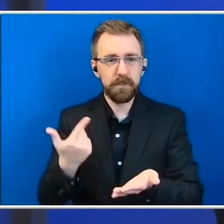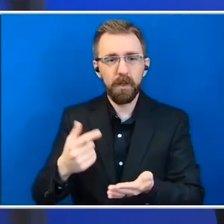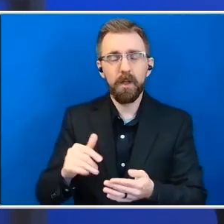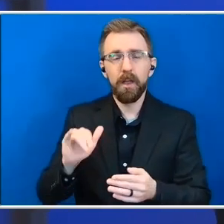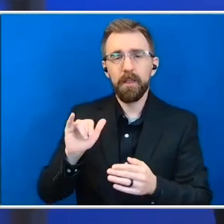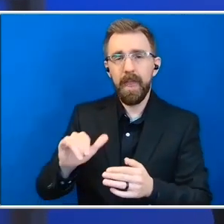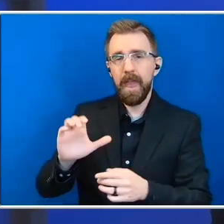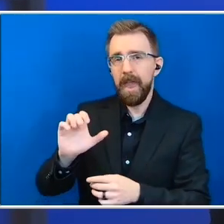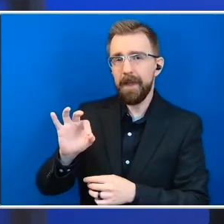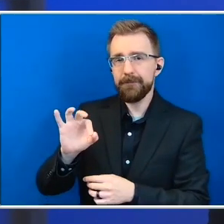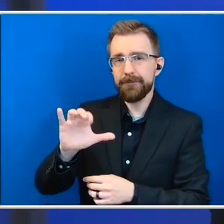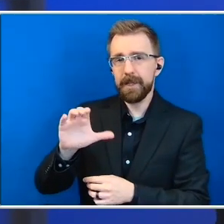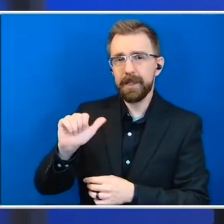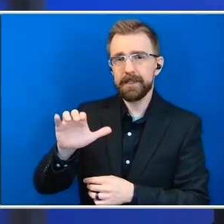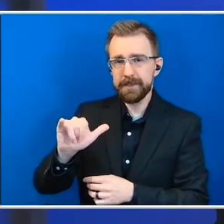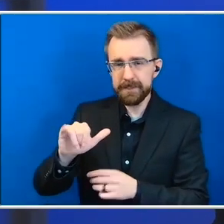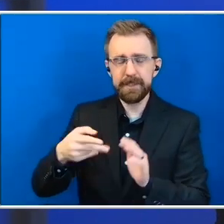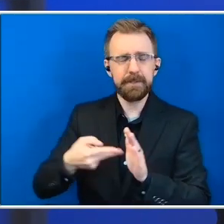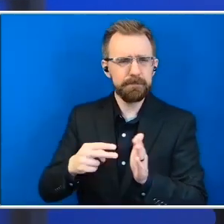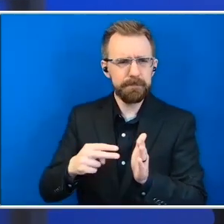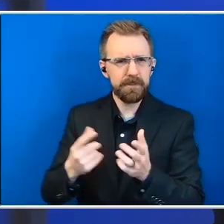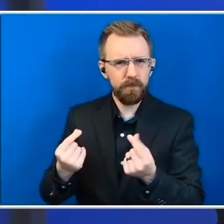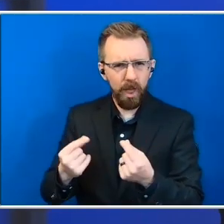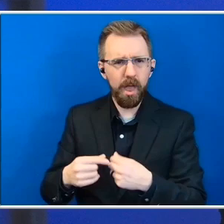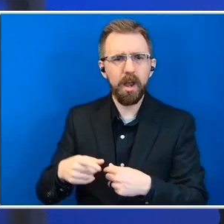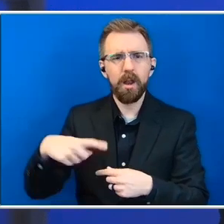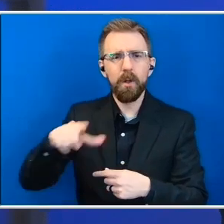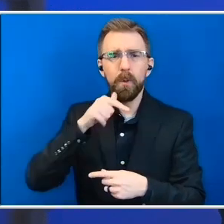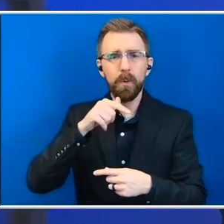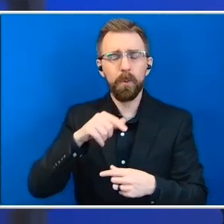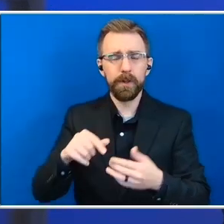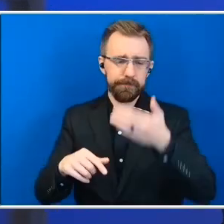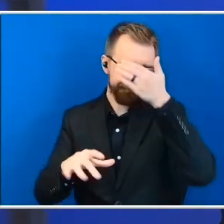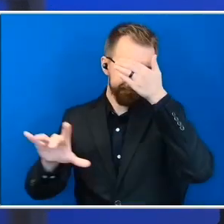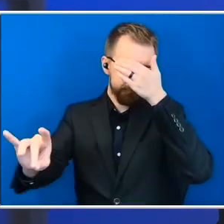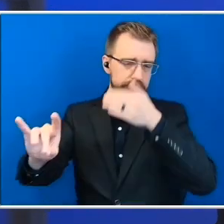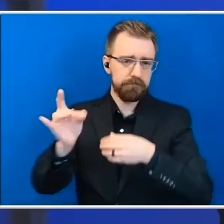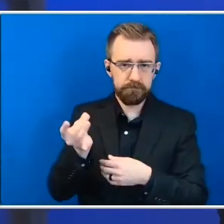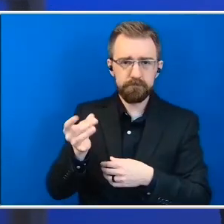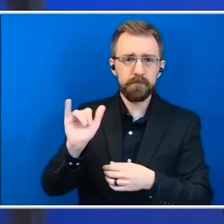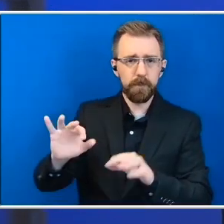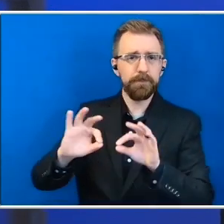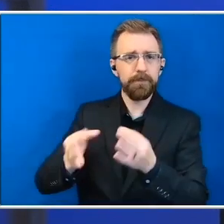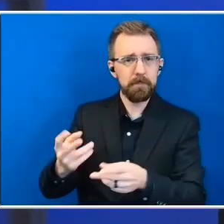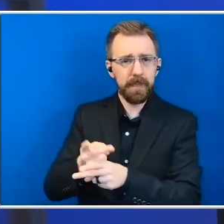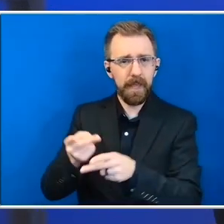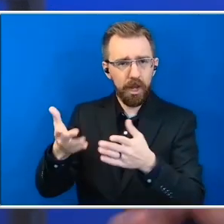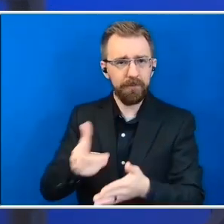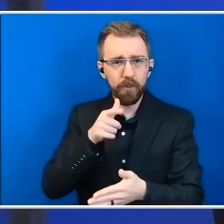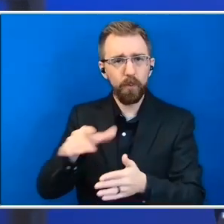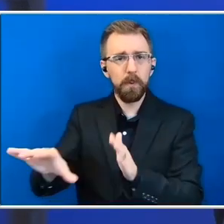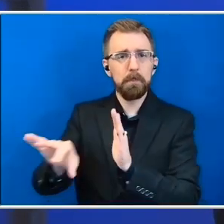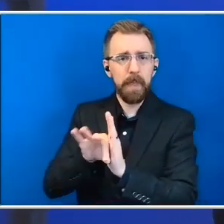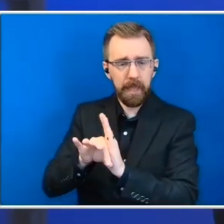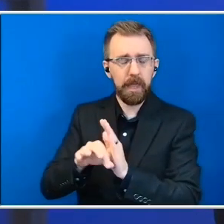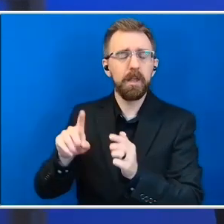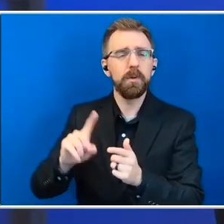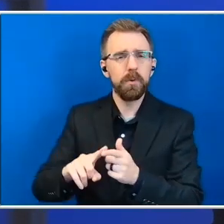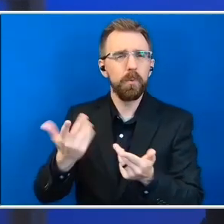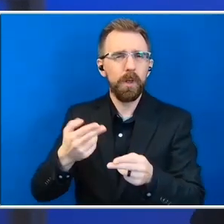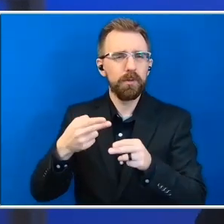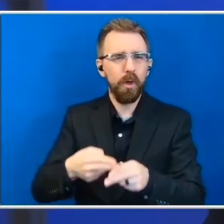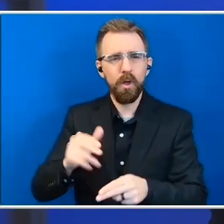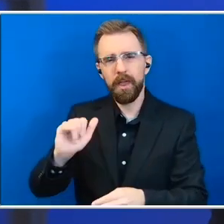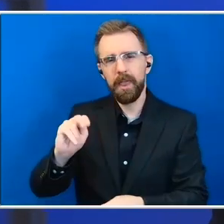I have those who are randomized, those Latino family caregivers who are randomized to what's called the intervention group, and